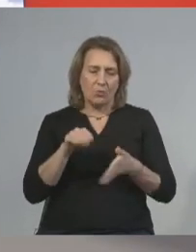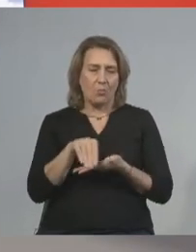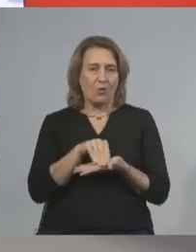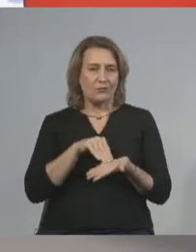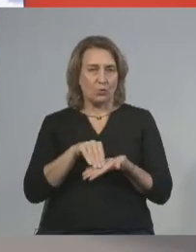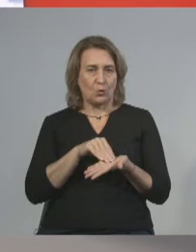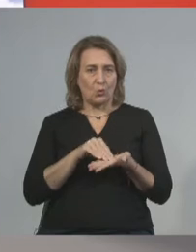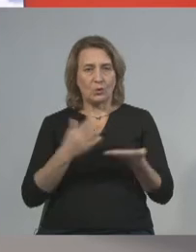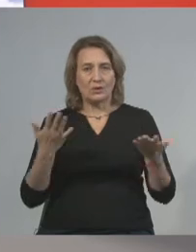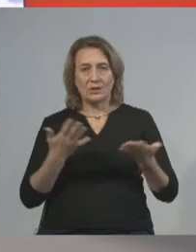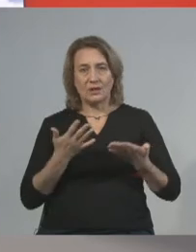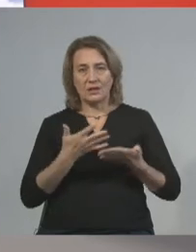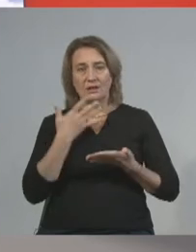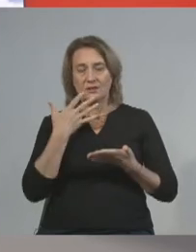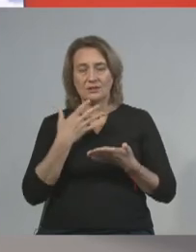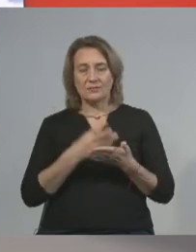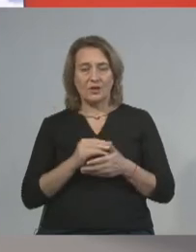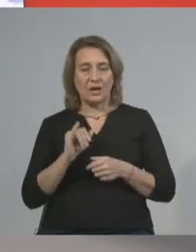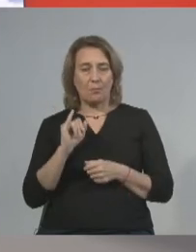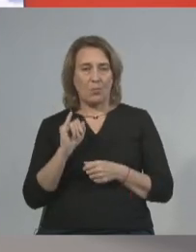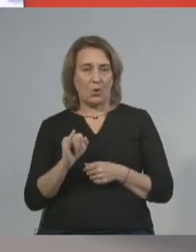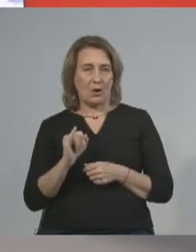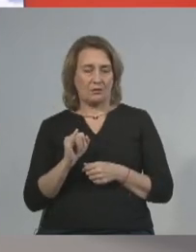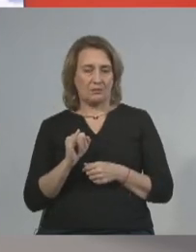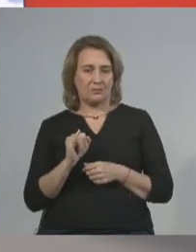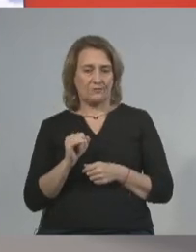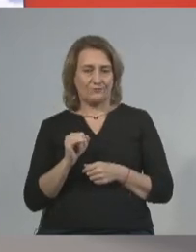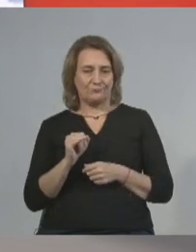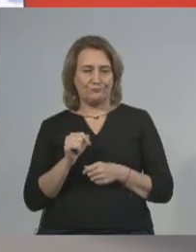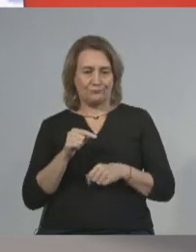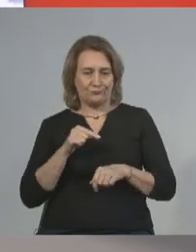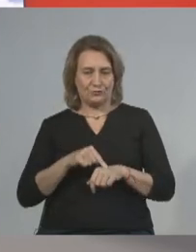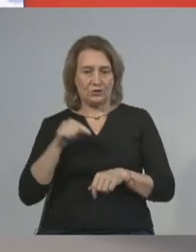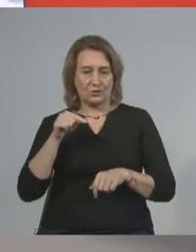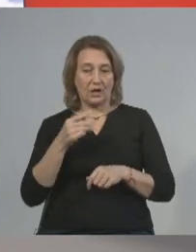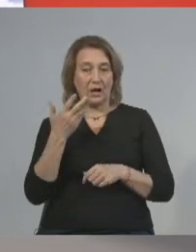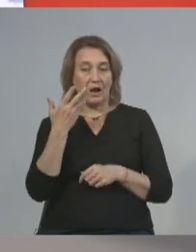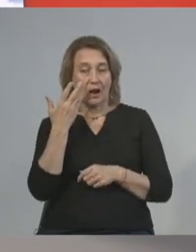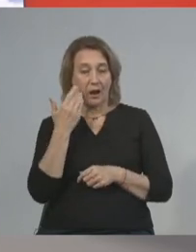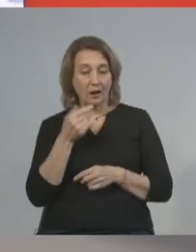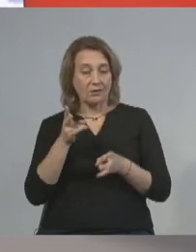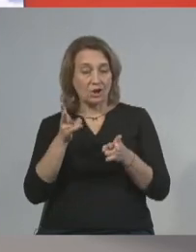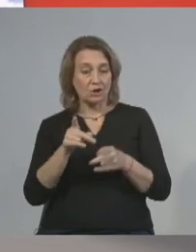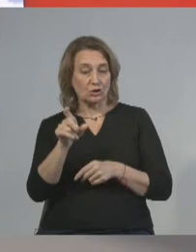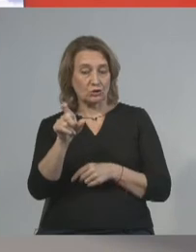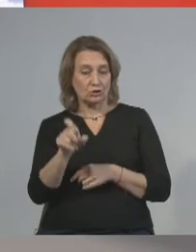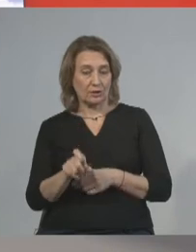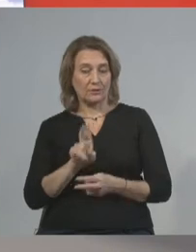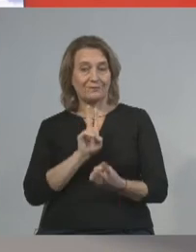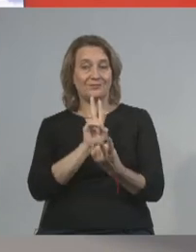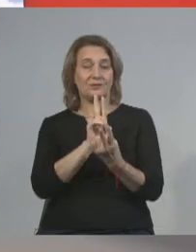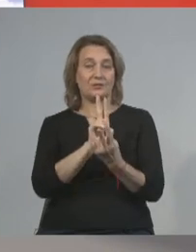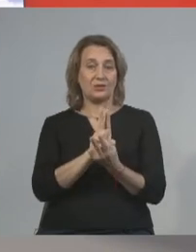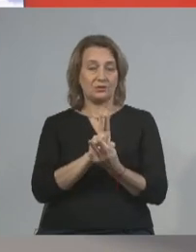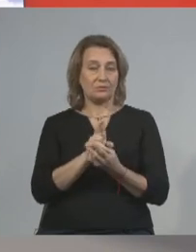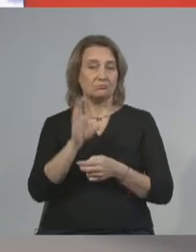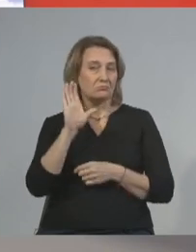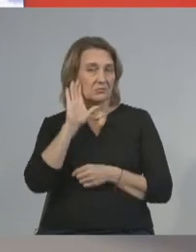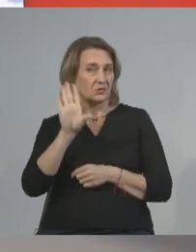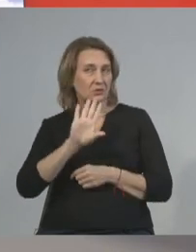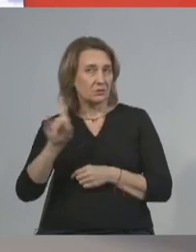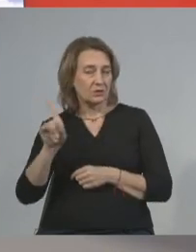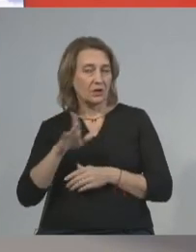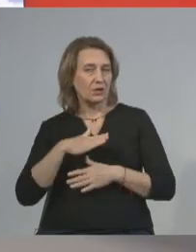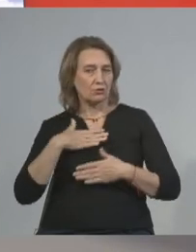forgive them they say that they won't do those bad things ever again and when the victim